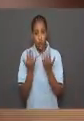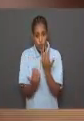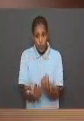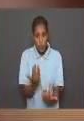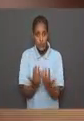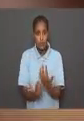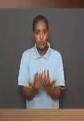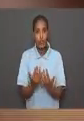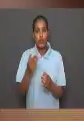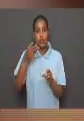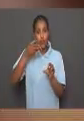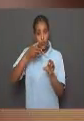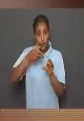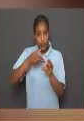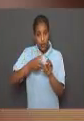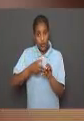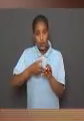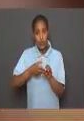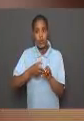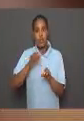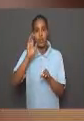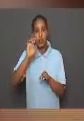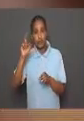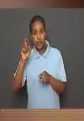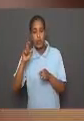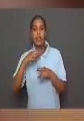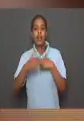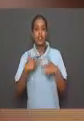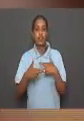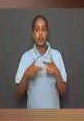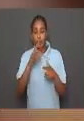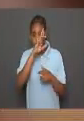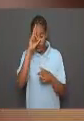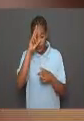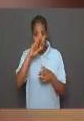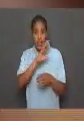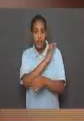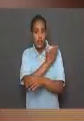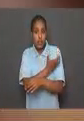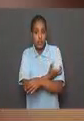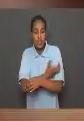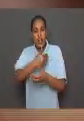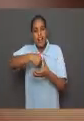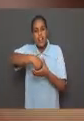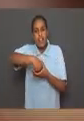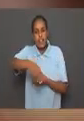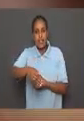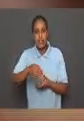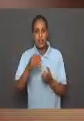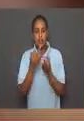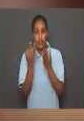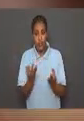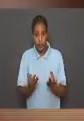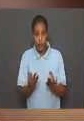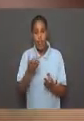combustion of fuel is an exothermic reaction because energy is released in the